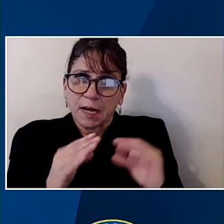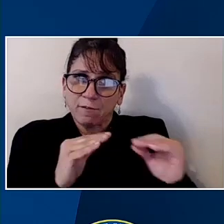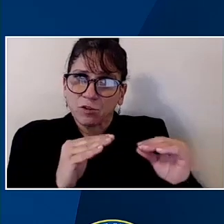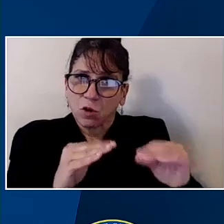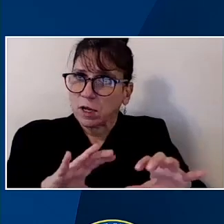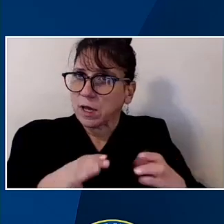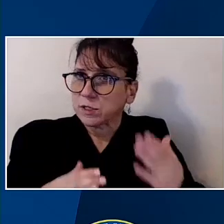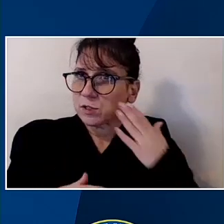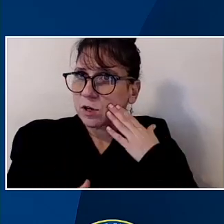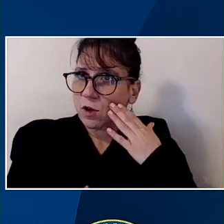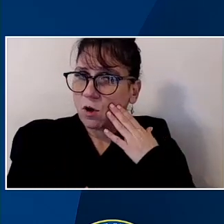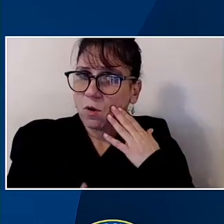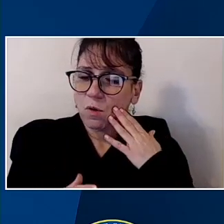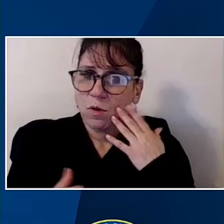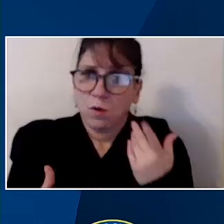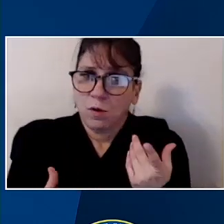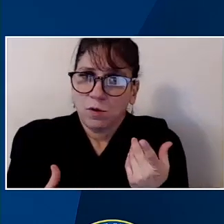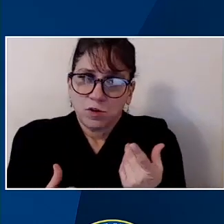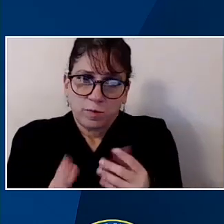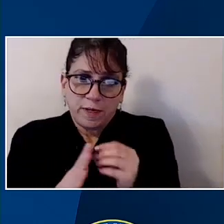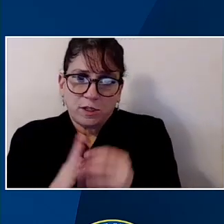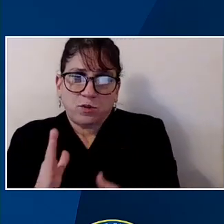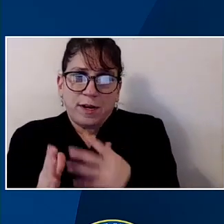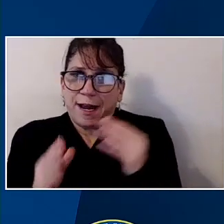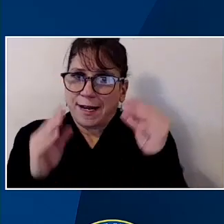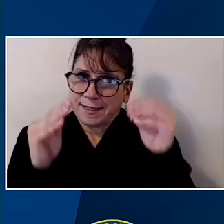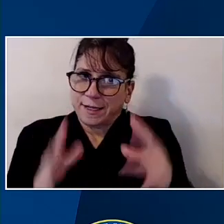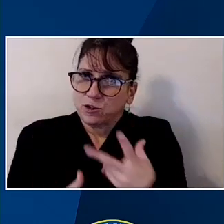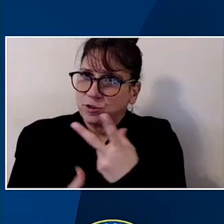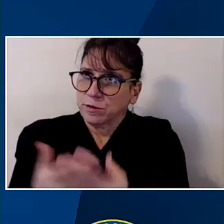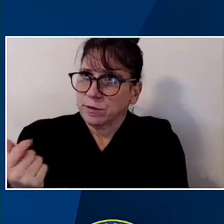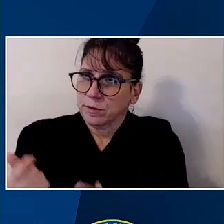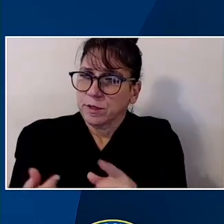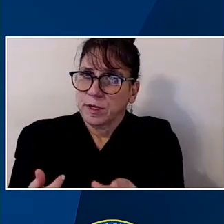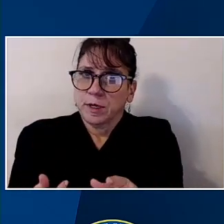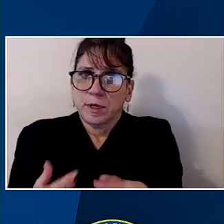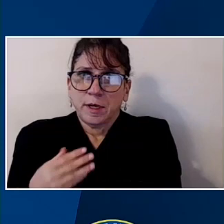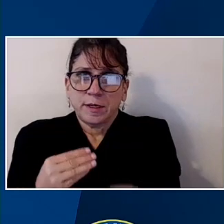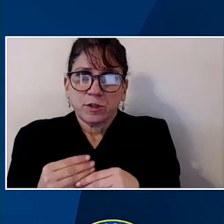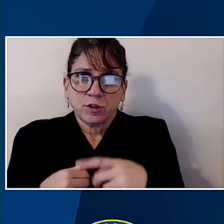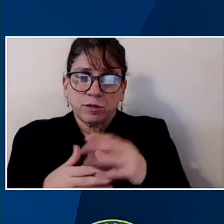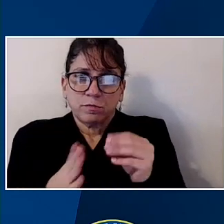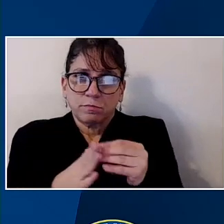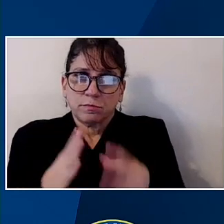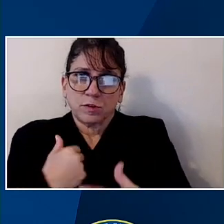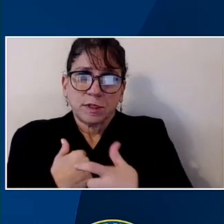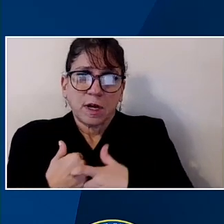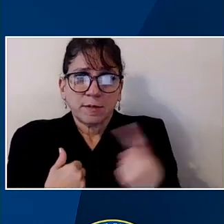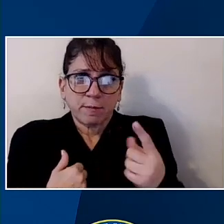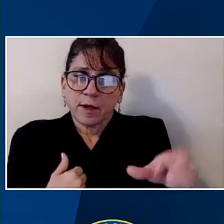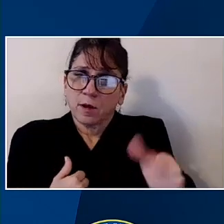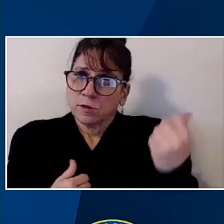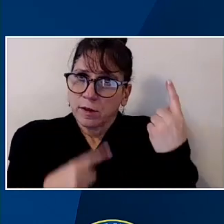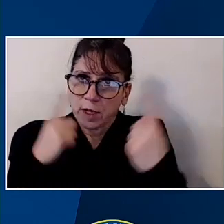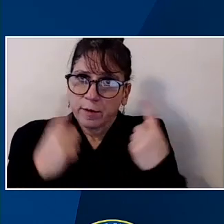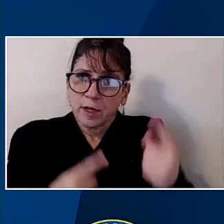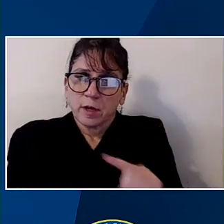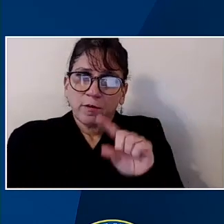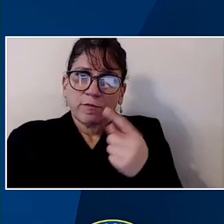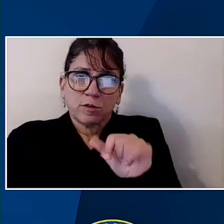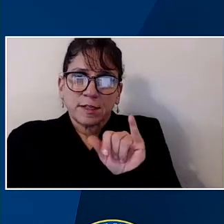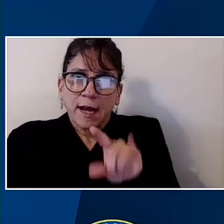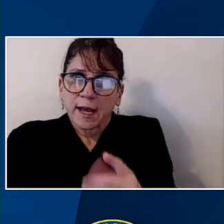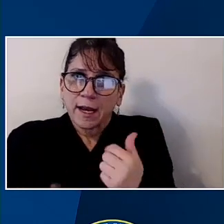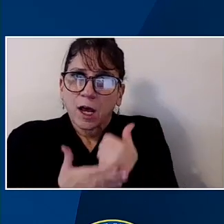and know what it's like to both be a student and an instructor. In addition to students' time, another point to consider is how First Day helps make sure